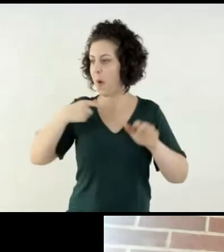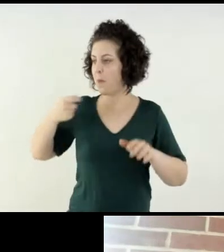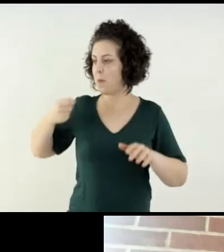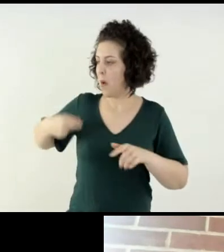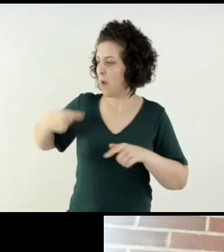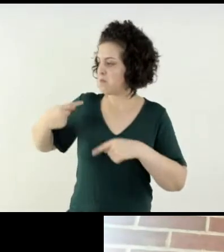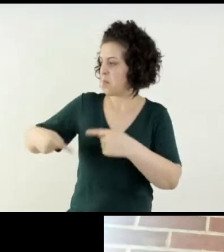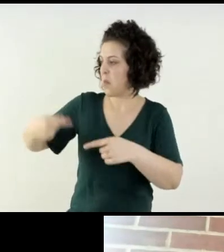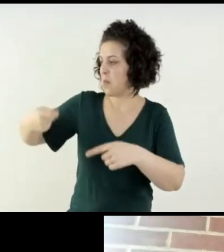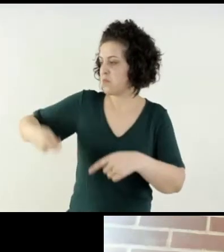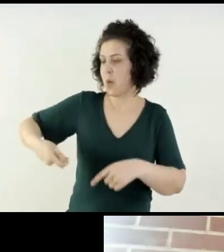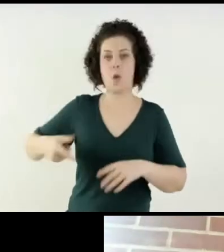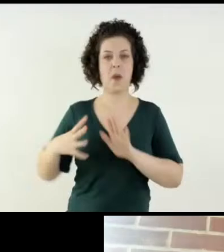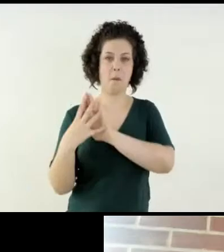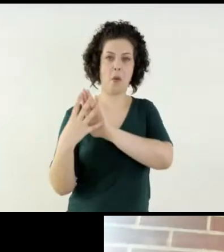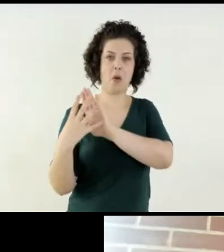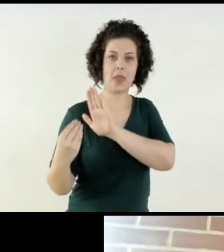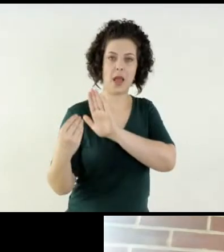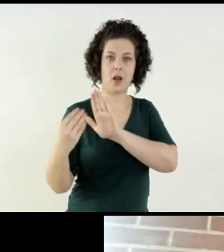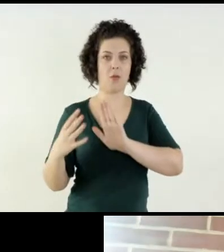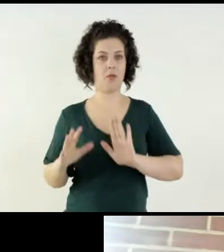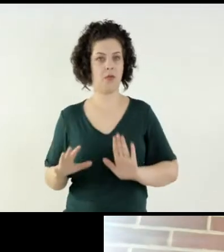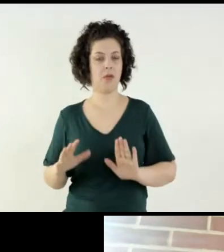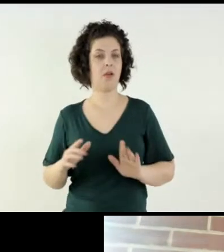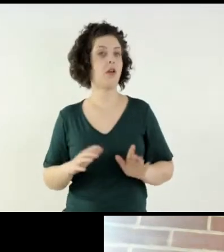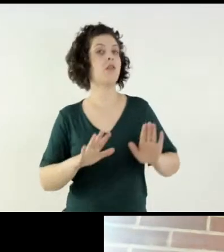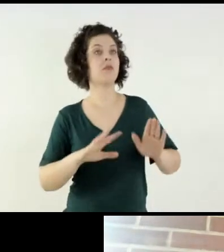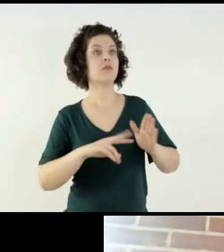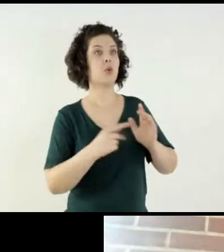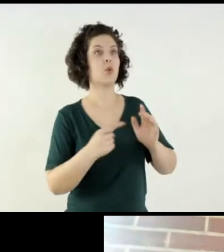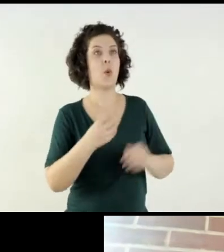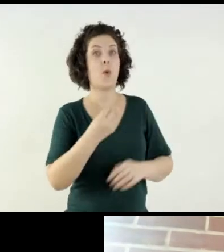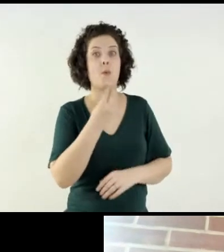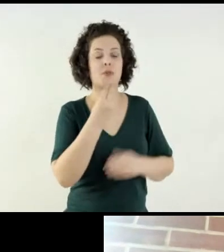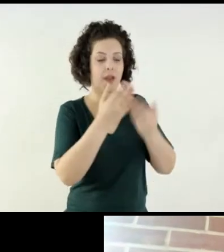an opportunity here to rethink the future.